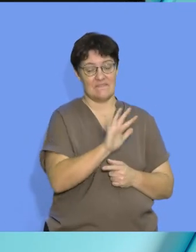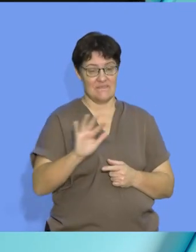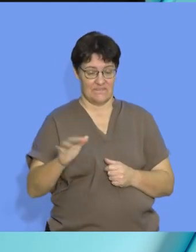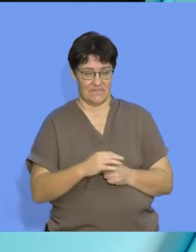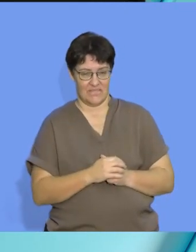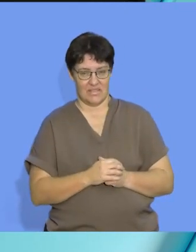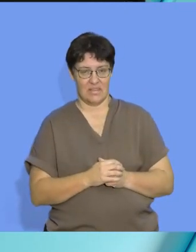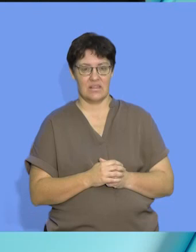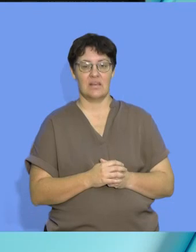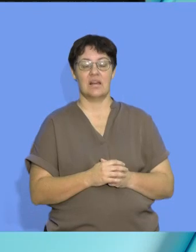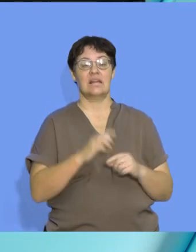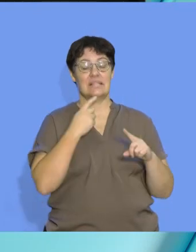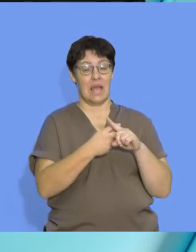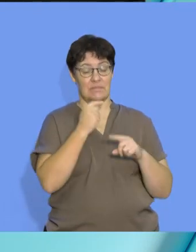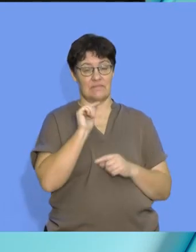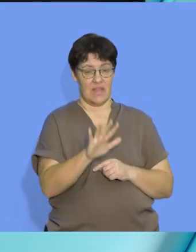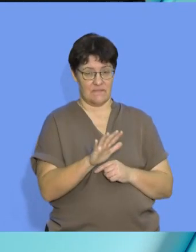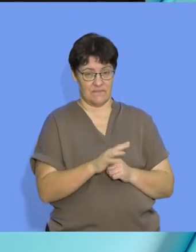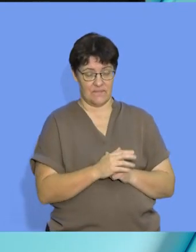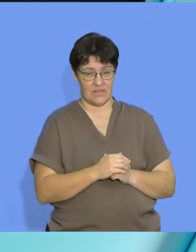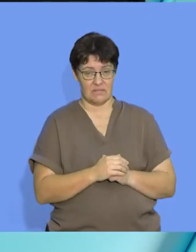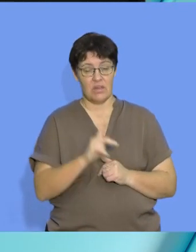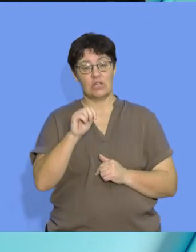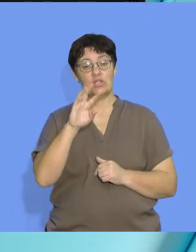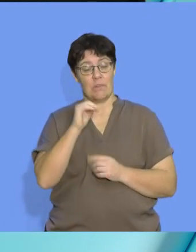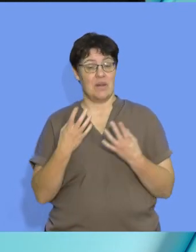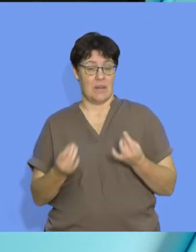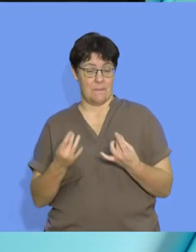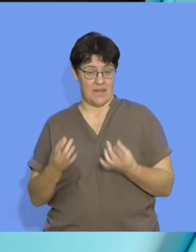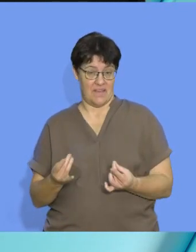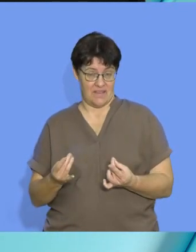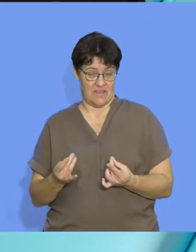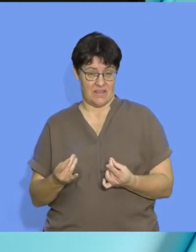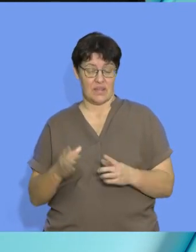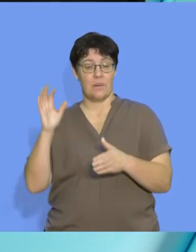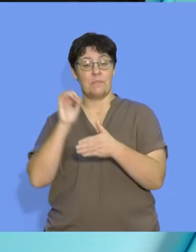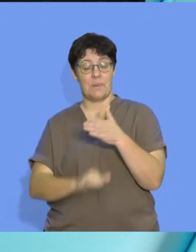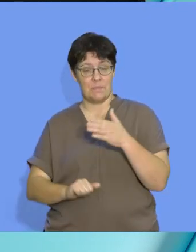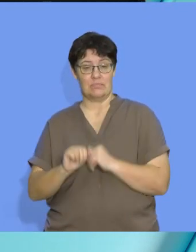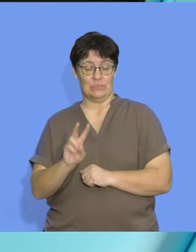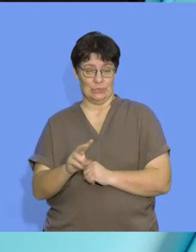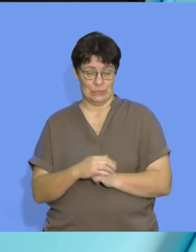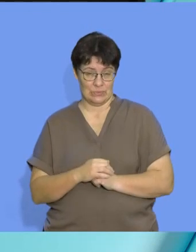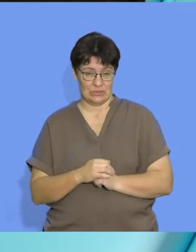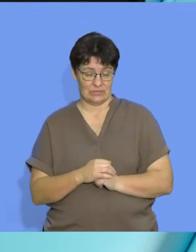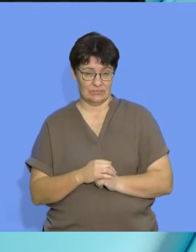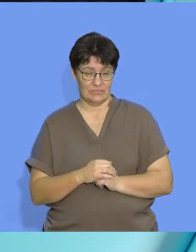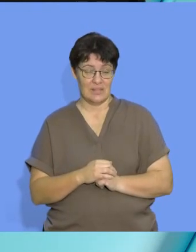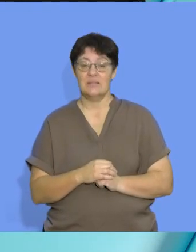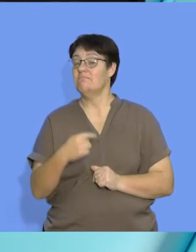I multiply 5 by the term number, and then I subtract 2. So that is